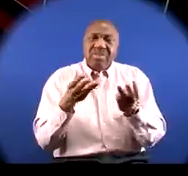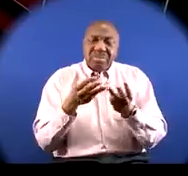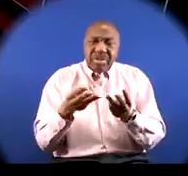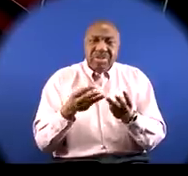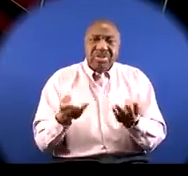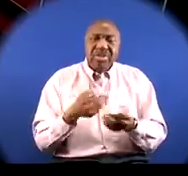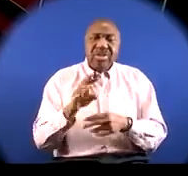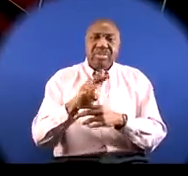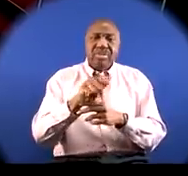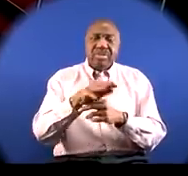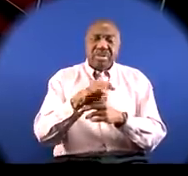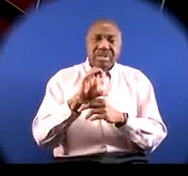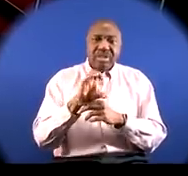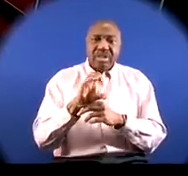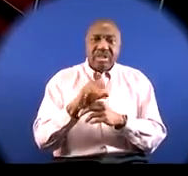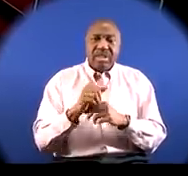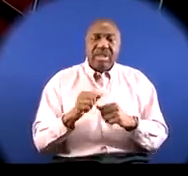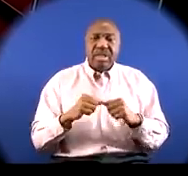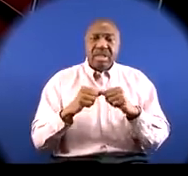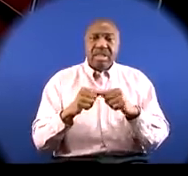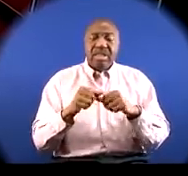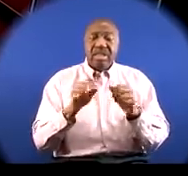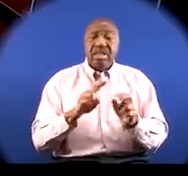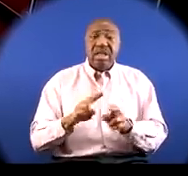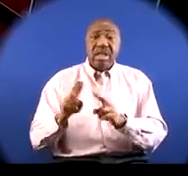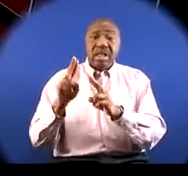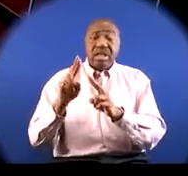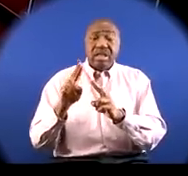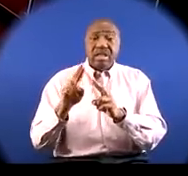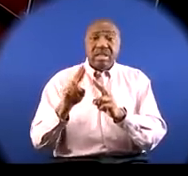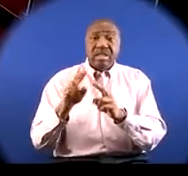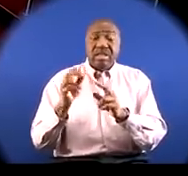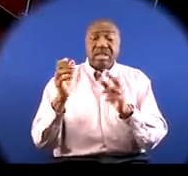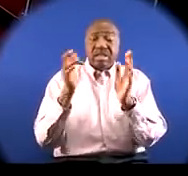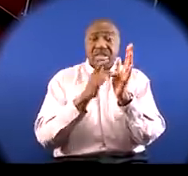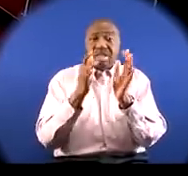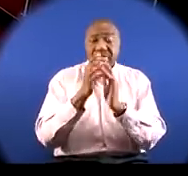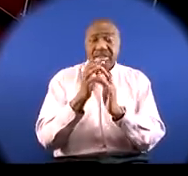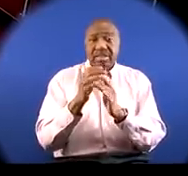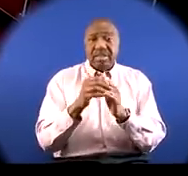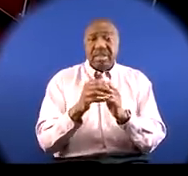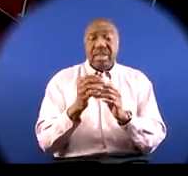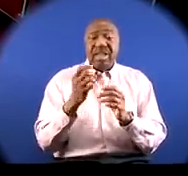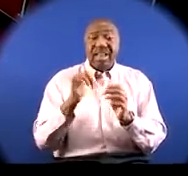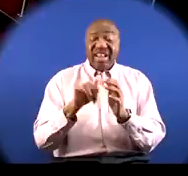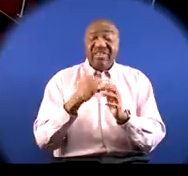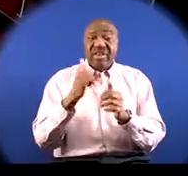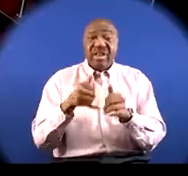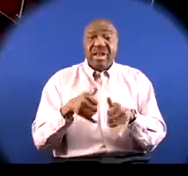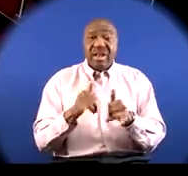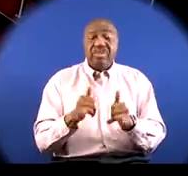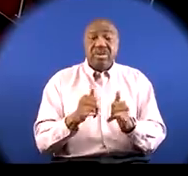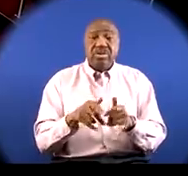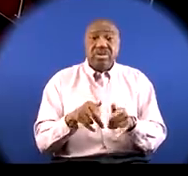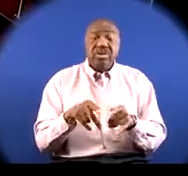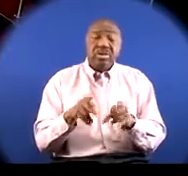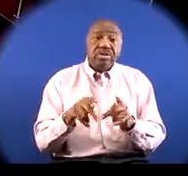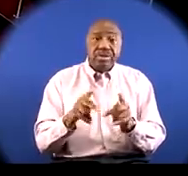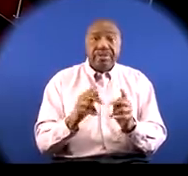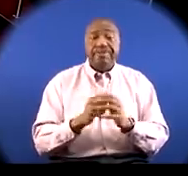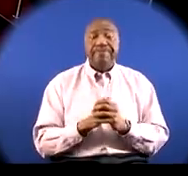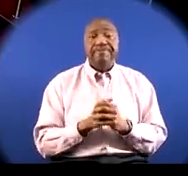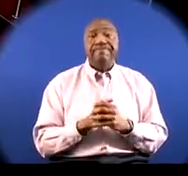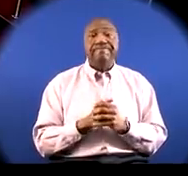Church and continue to lift up the cause of Christ every time we have an opportunity in every way that we possibly